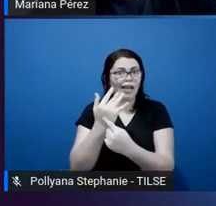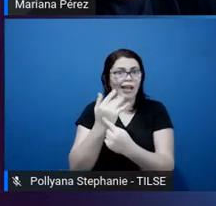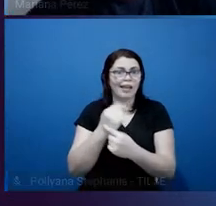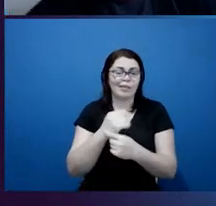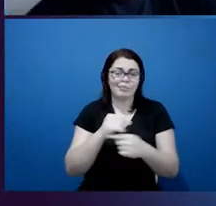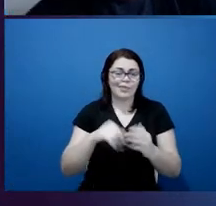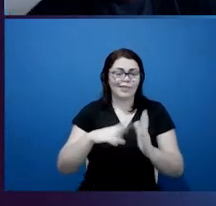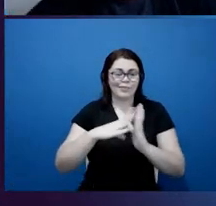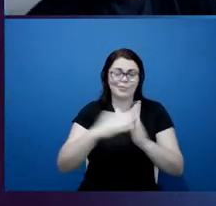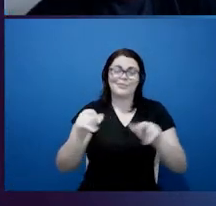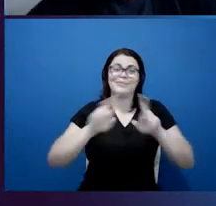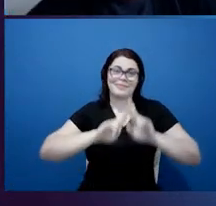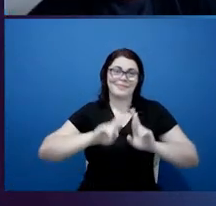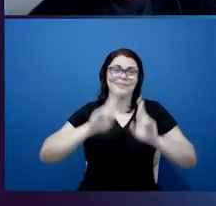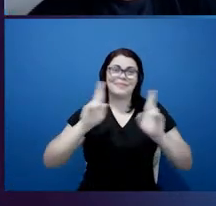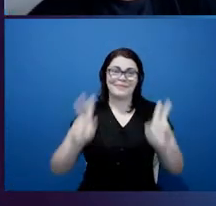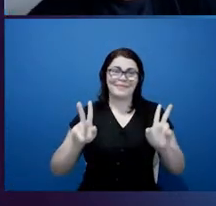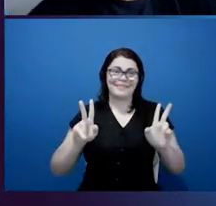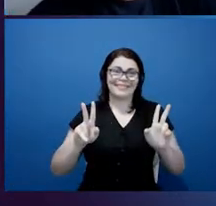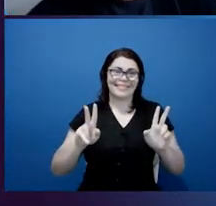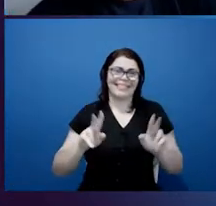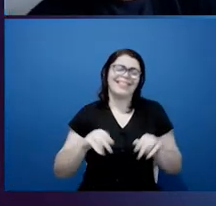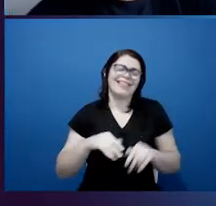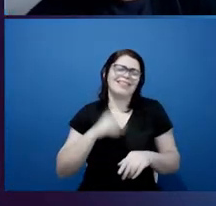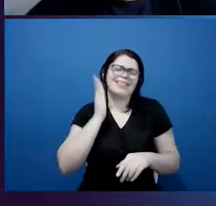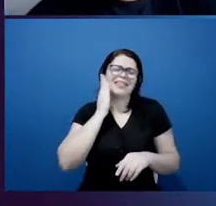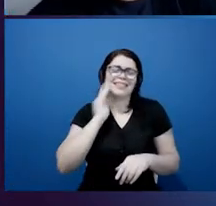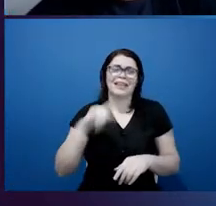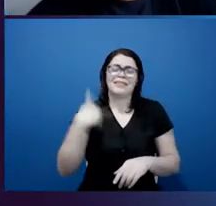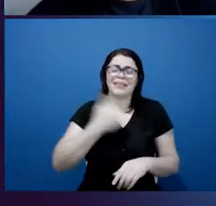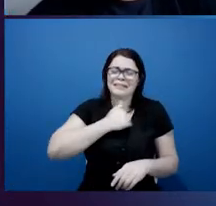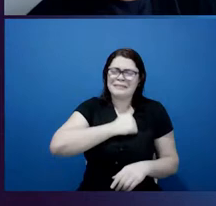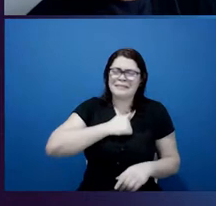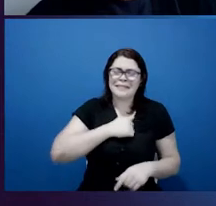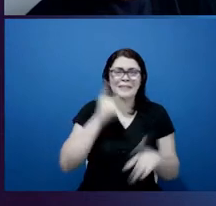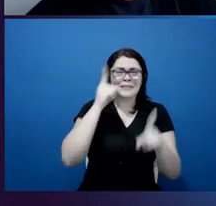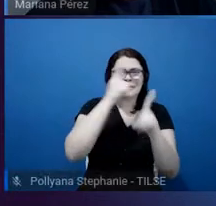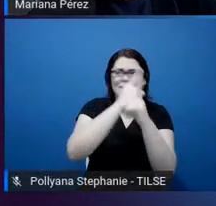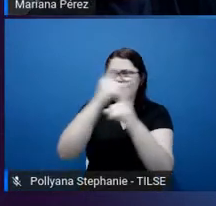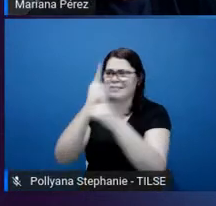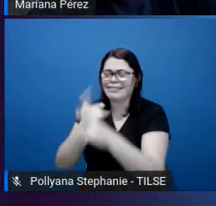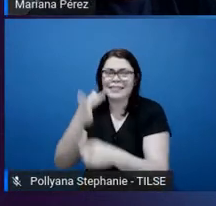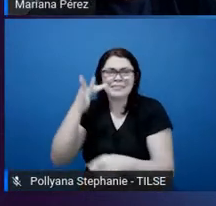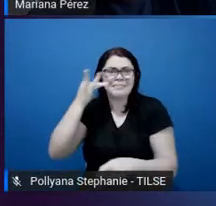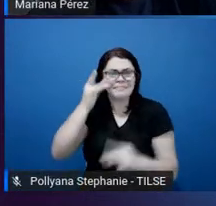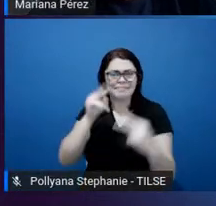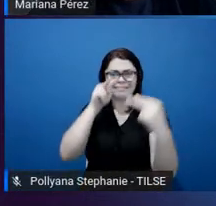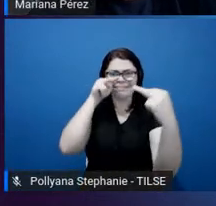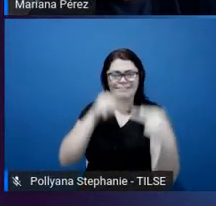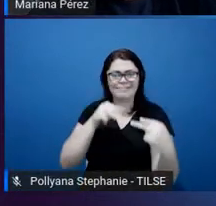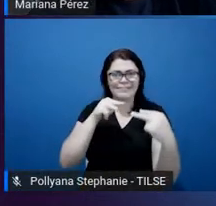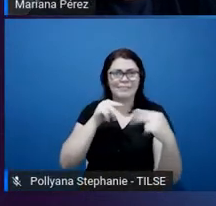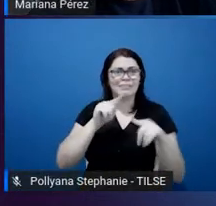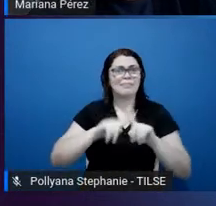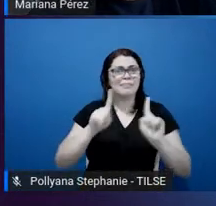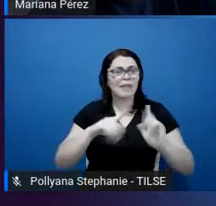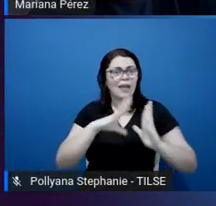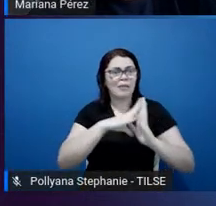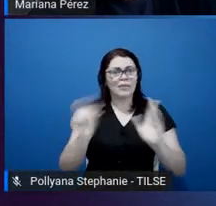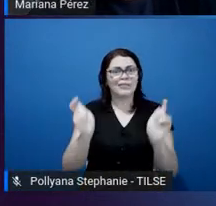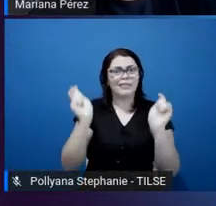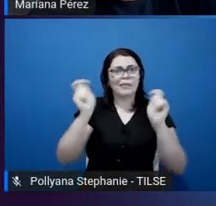format. If on the one hand, we miss interacting in person, seeing each other, on the other hand, this format has allowed